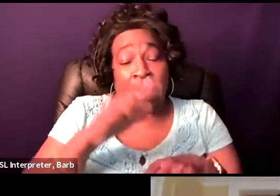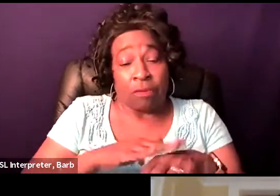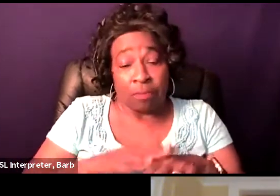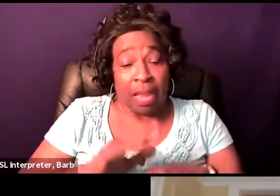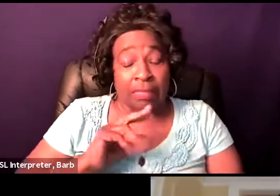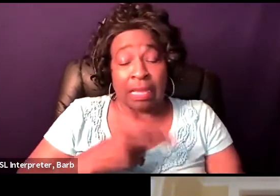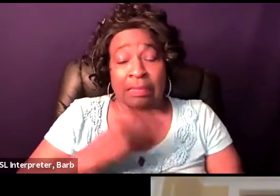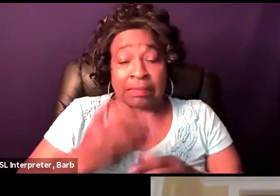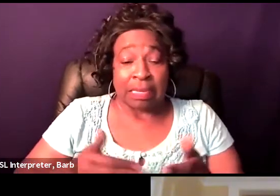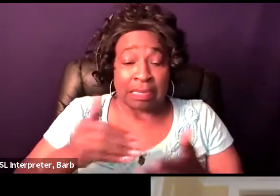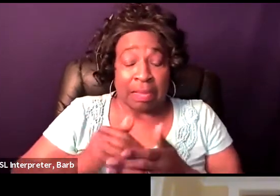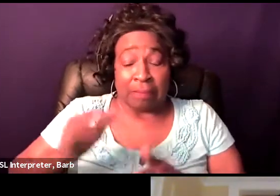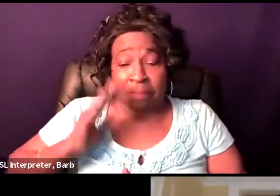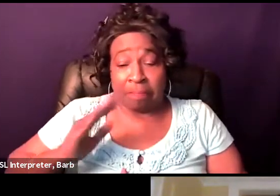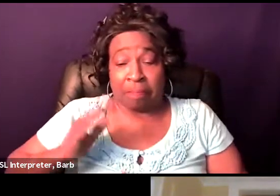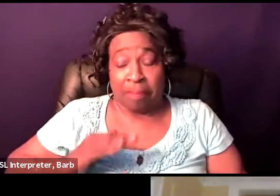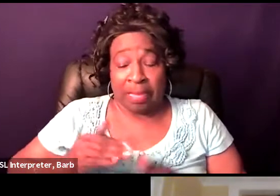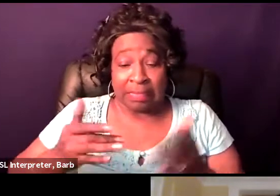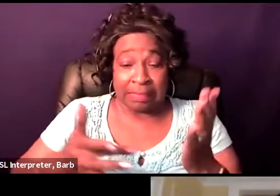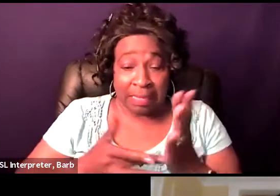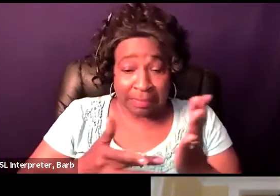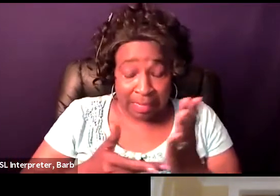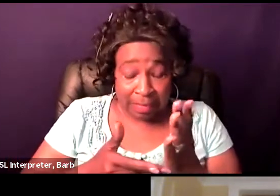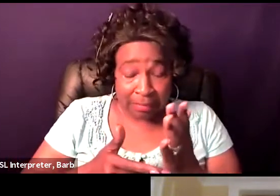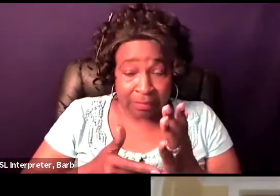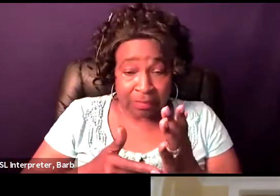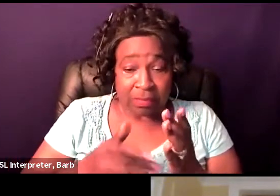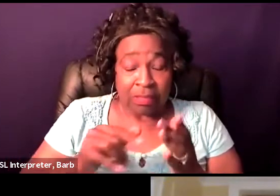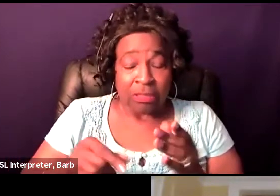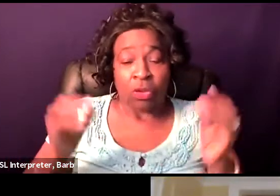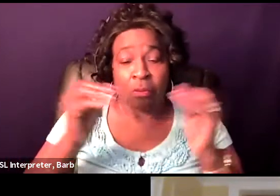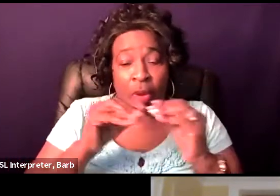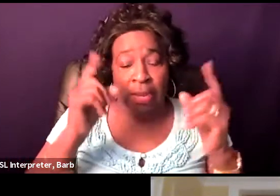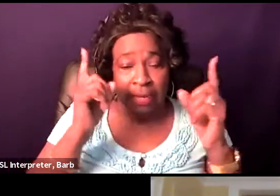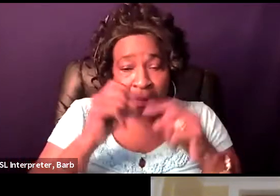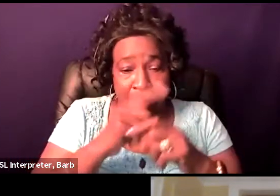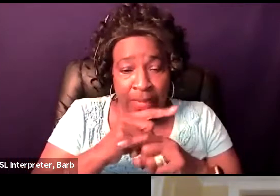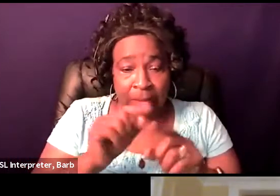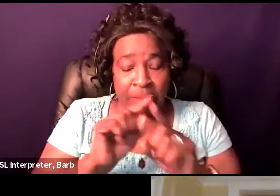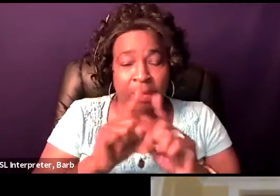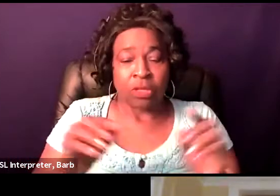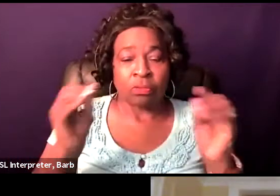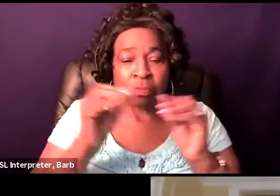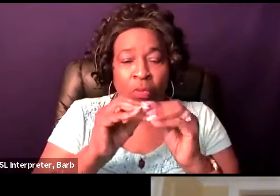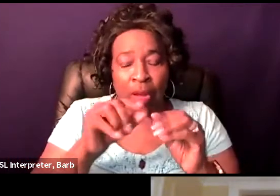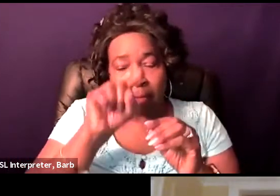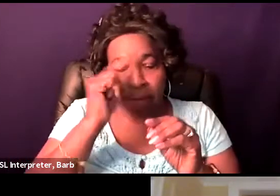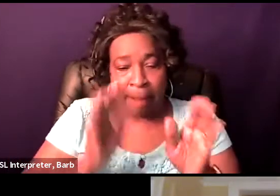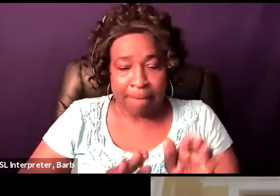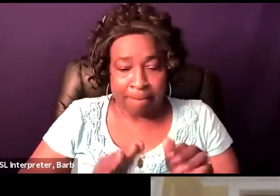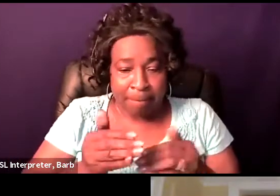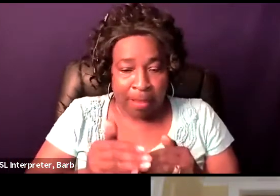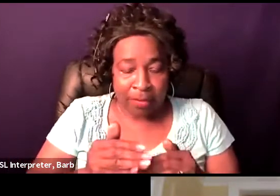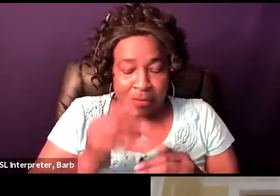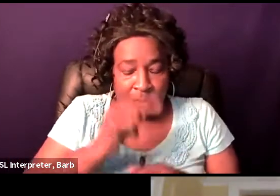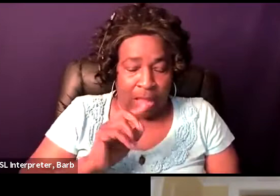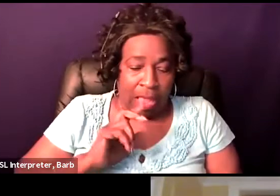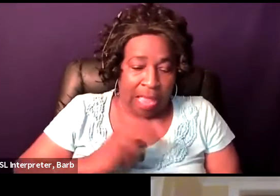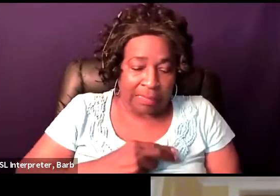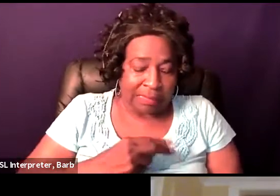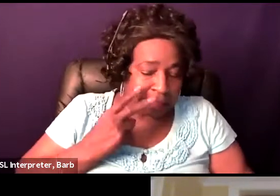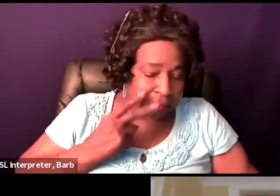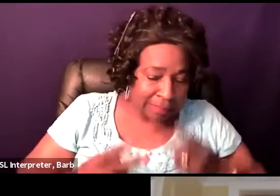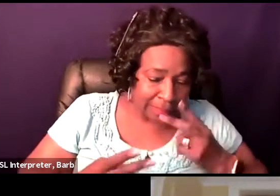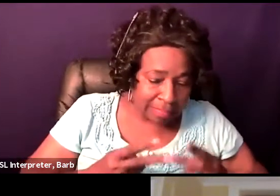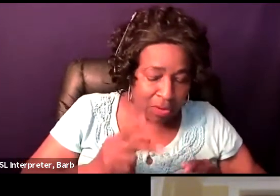tech now, the math is more complicated perhaps, and it's more black boxed in terms of us being able to see what is actually